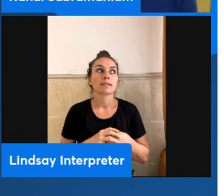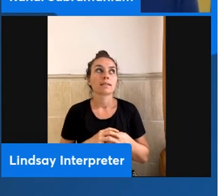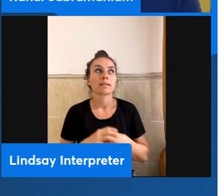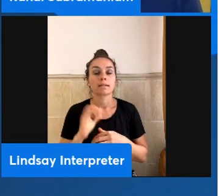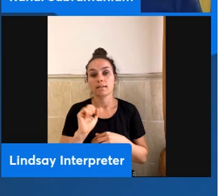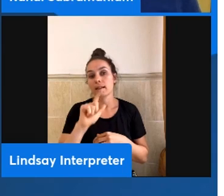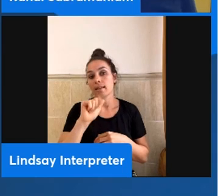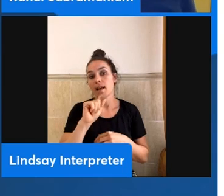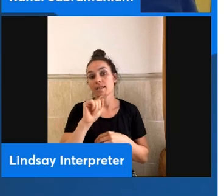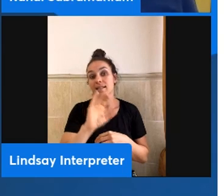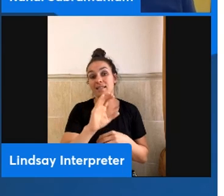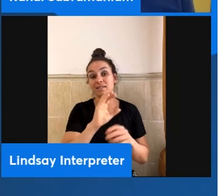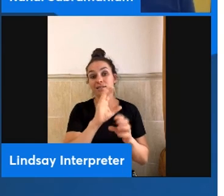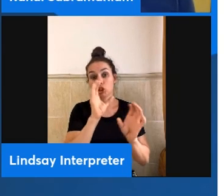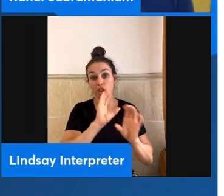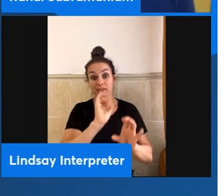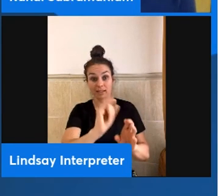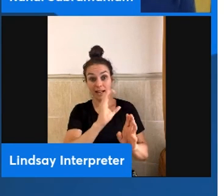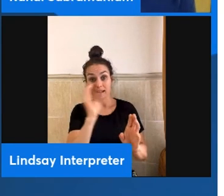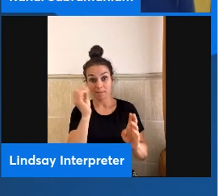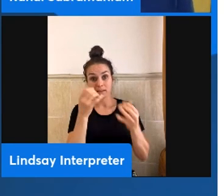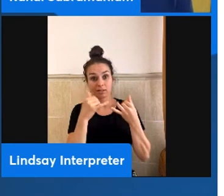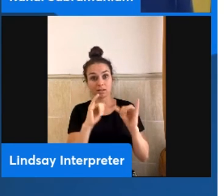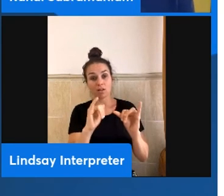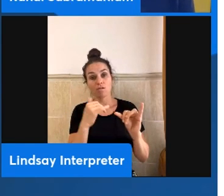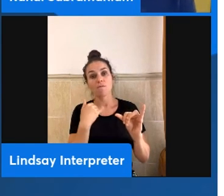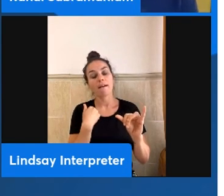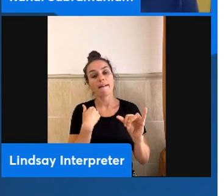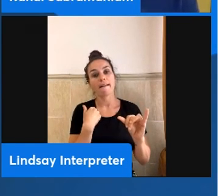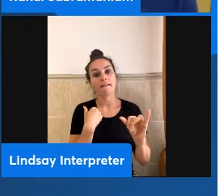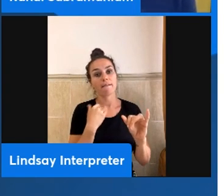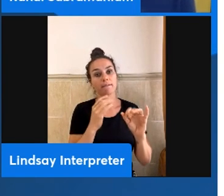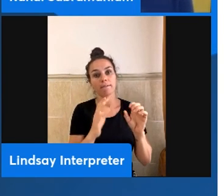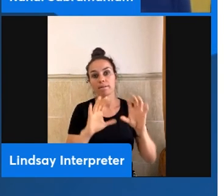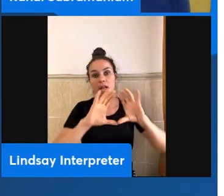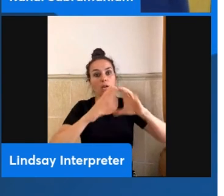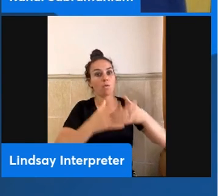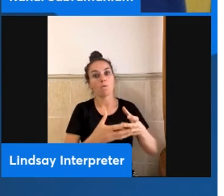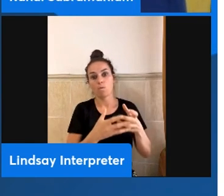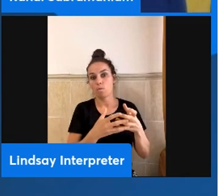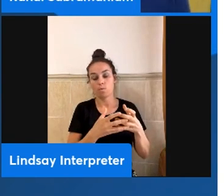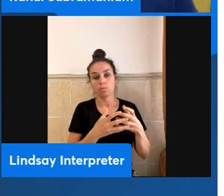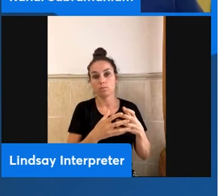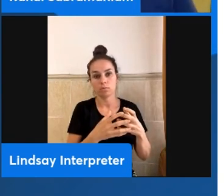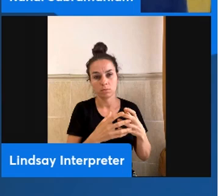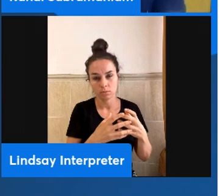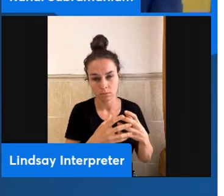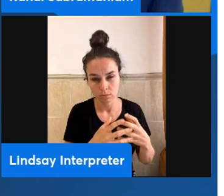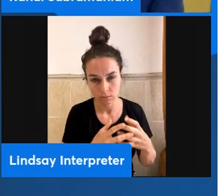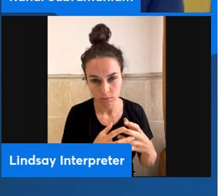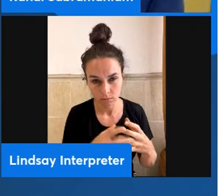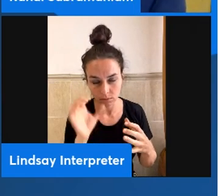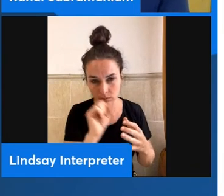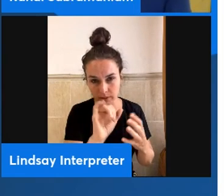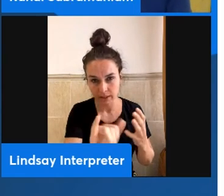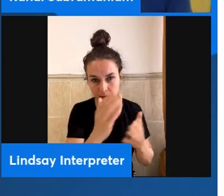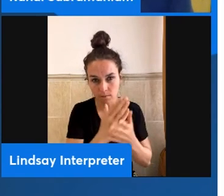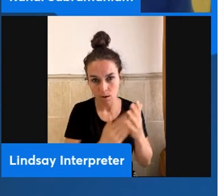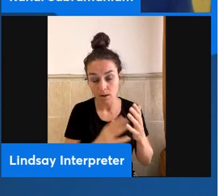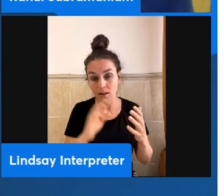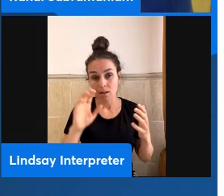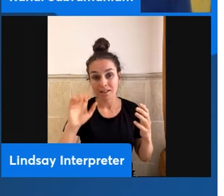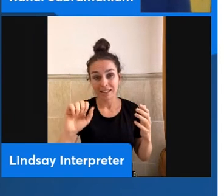Elasticsearch as a company still has the entire ELK stack that includes Kibana and Logstash. And ELK as a